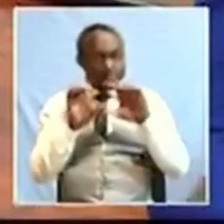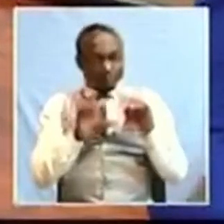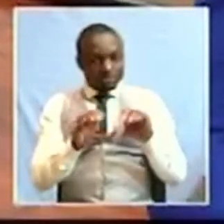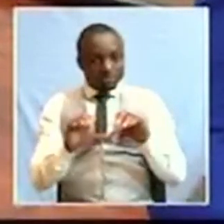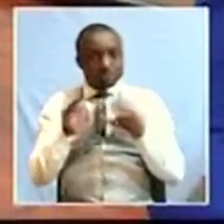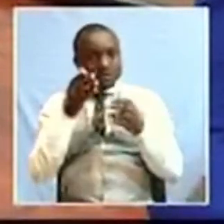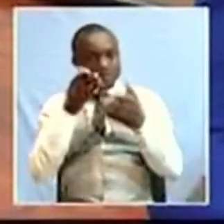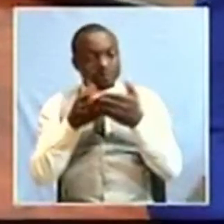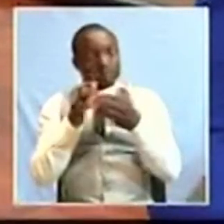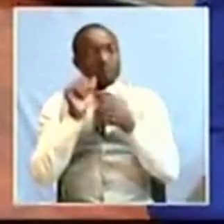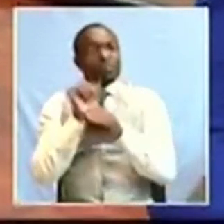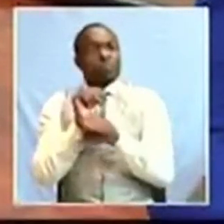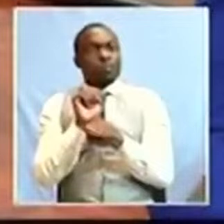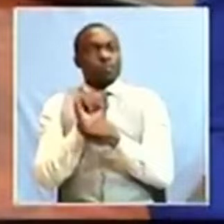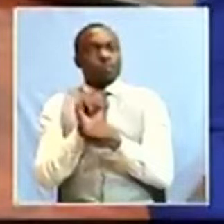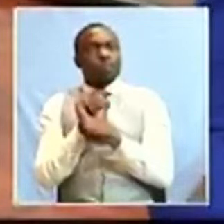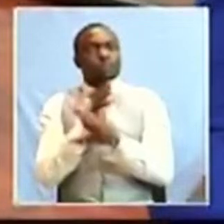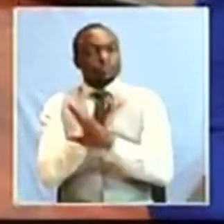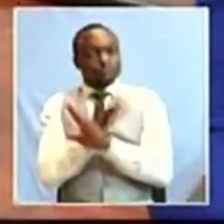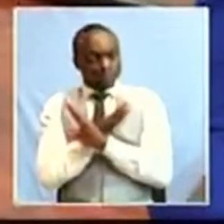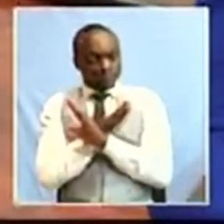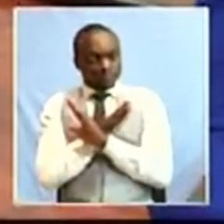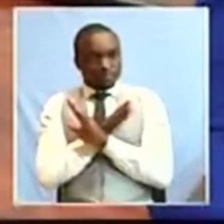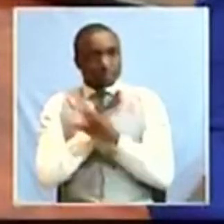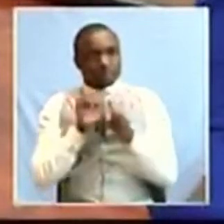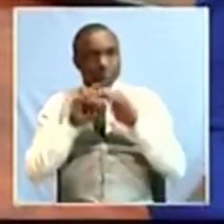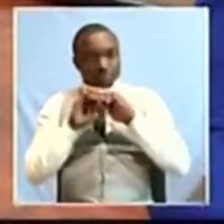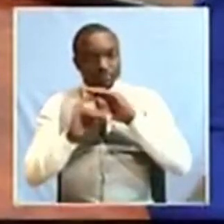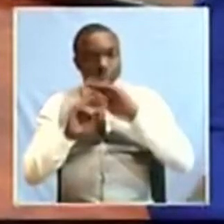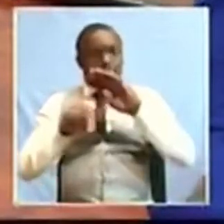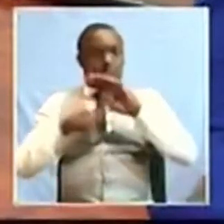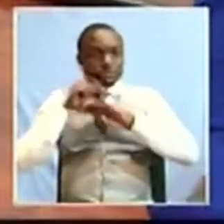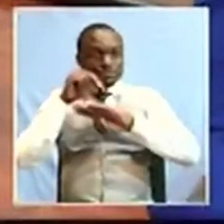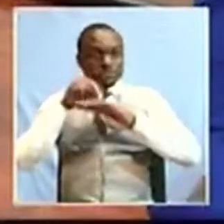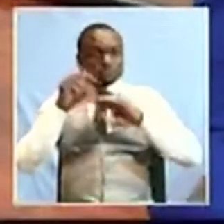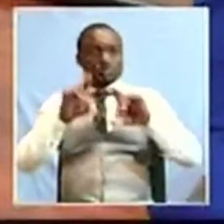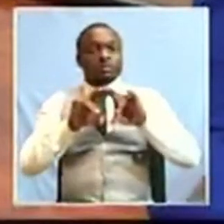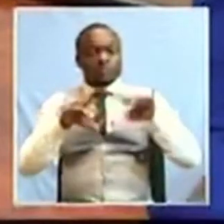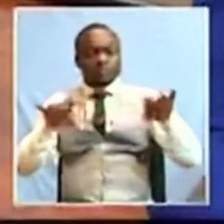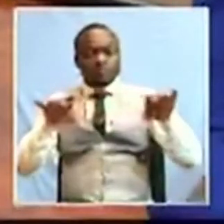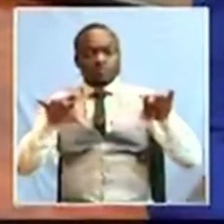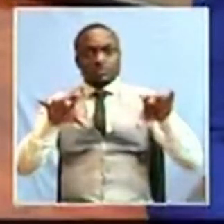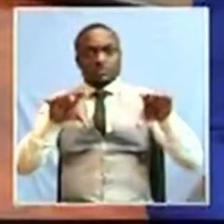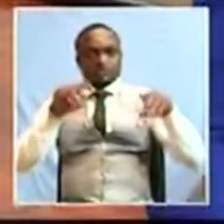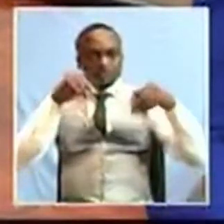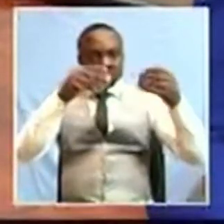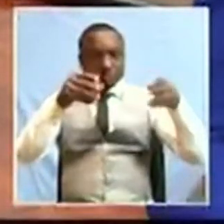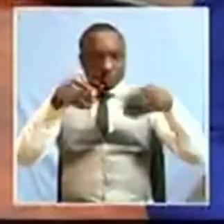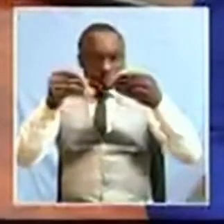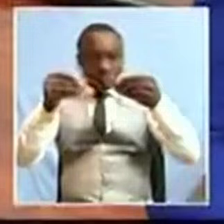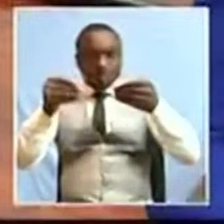this exercise across the country under the National Land Titling Program.